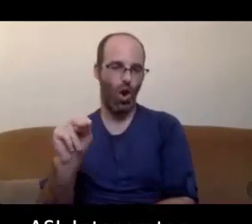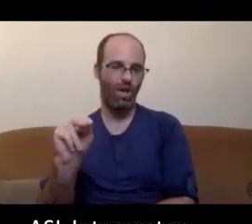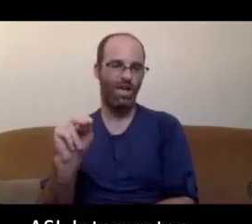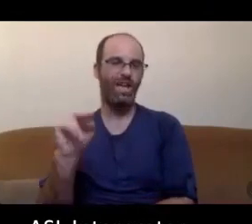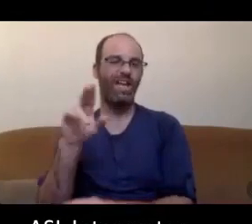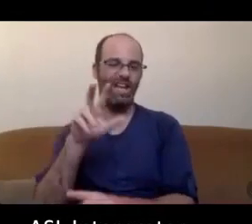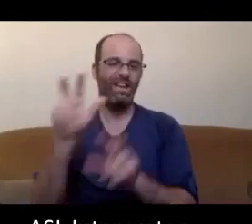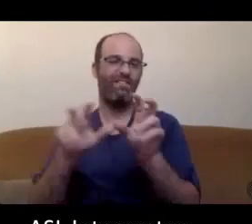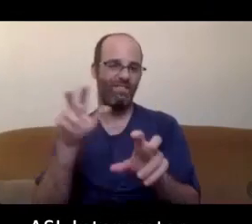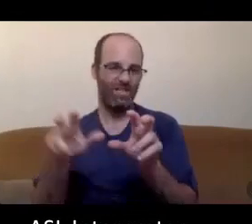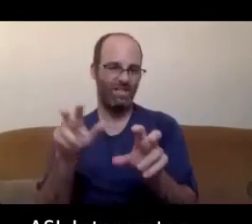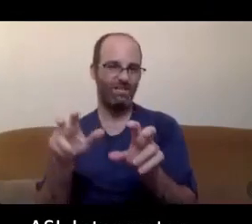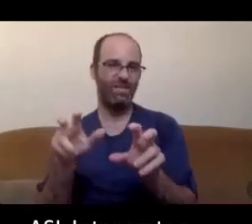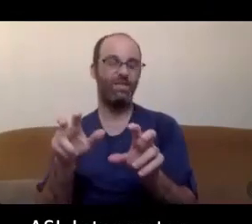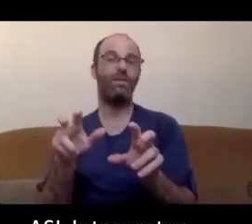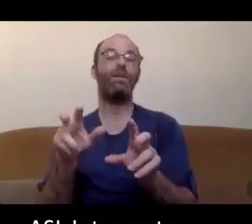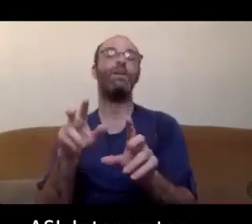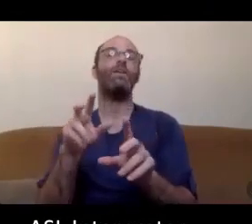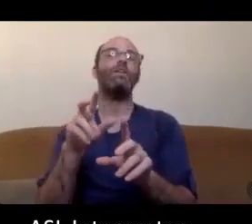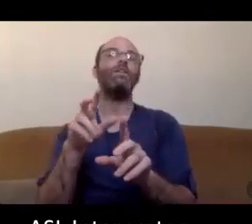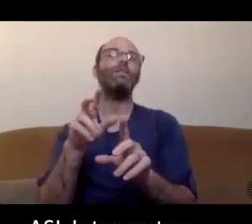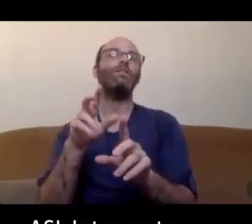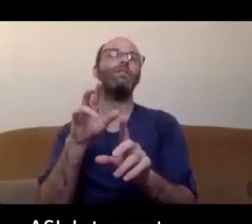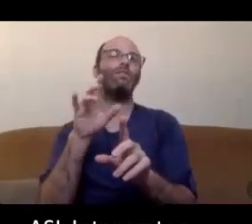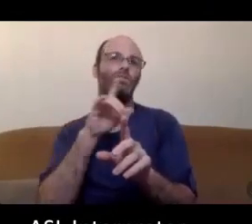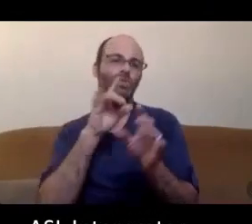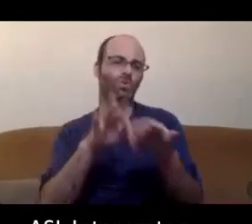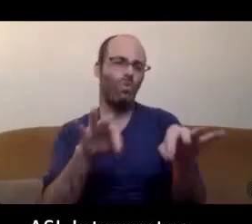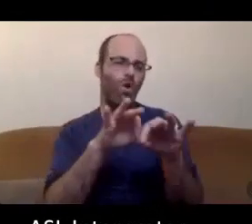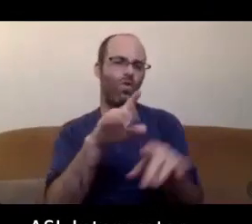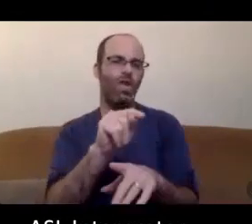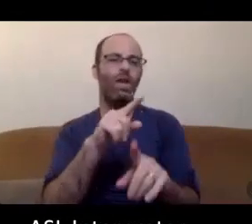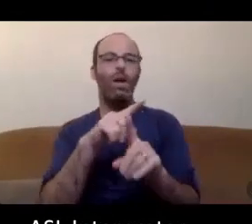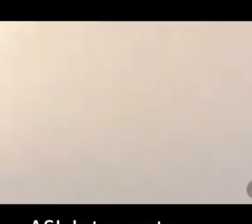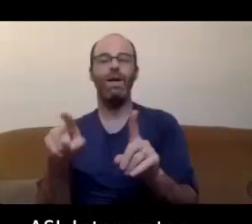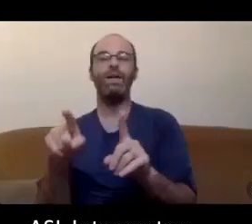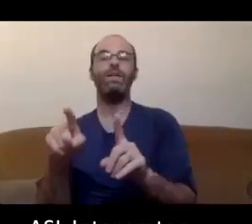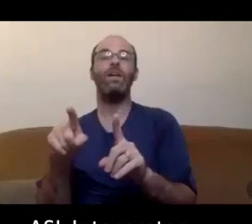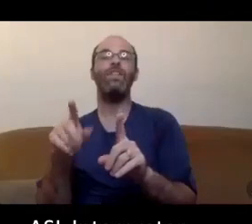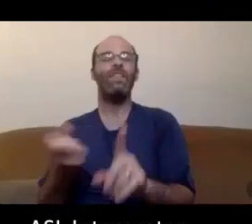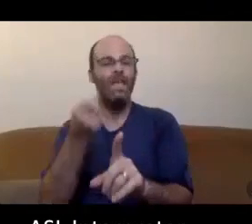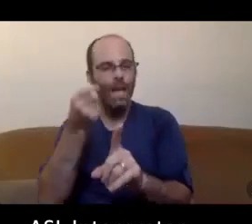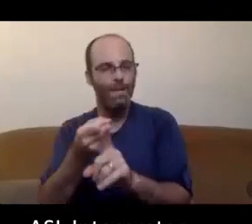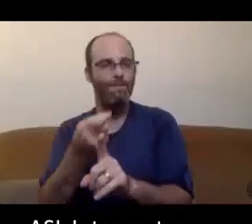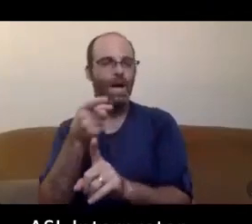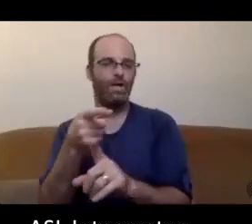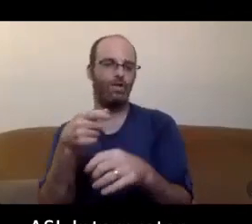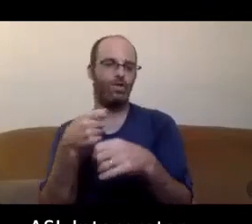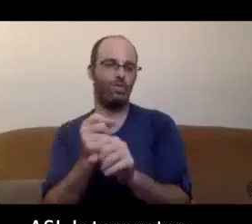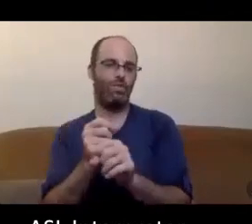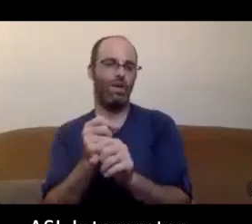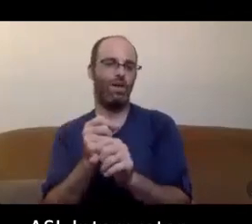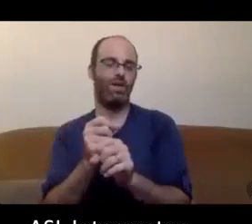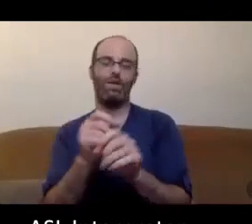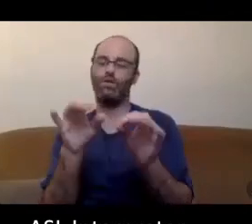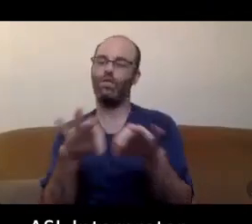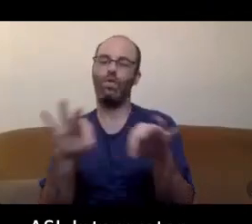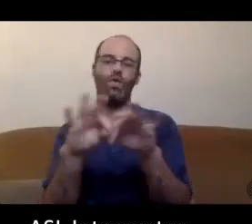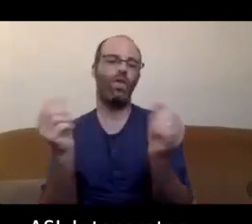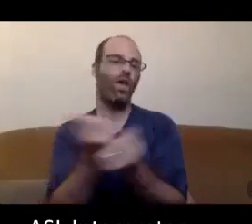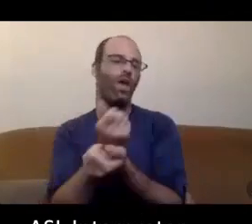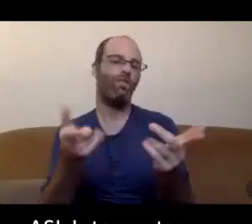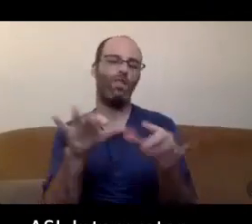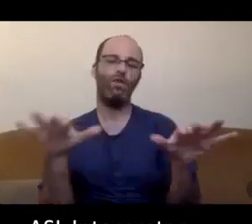that you're making is worth everything that you can do. Apple has a document and they lay out